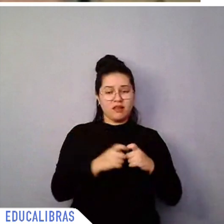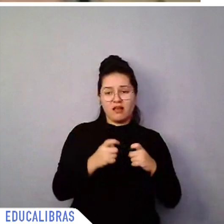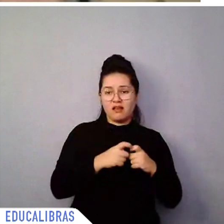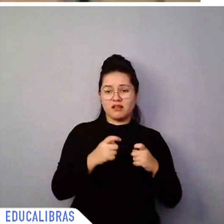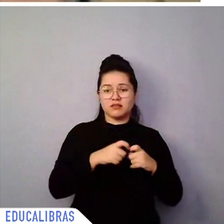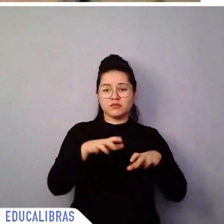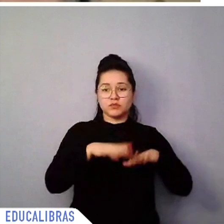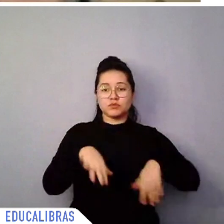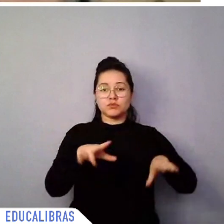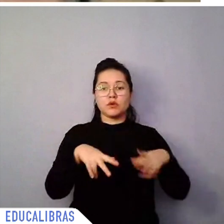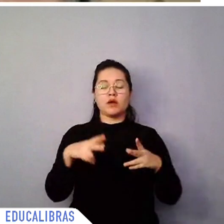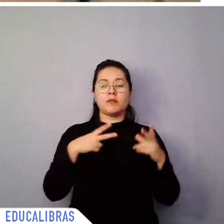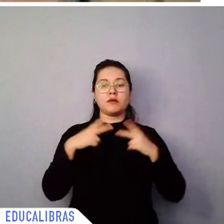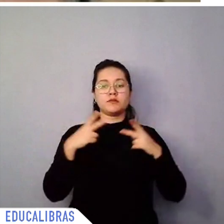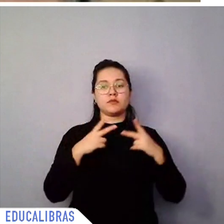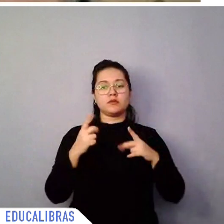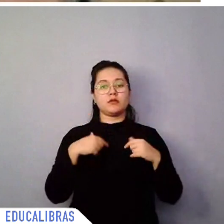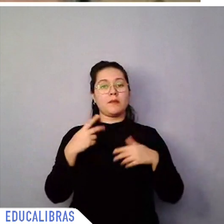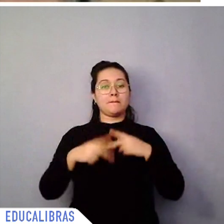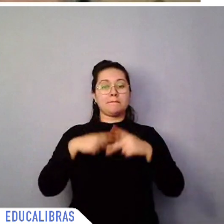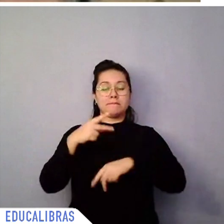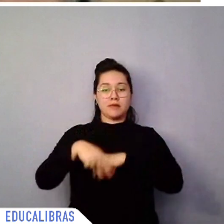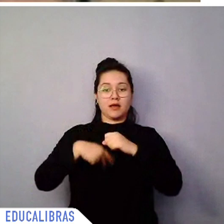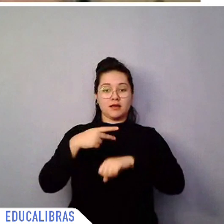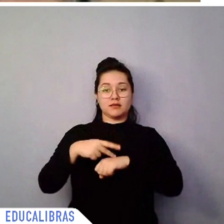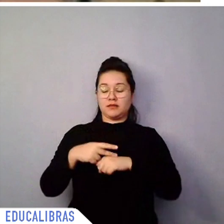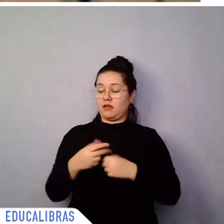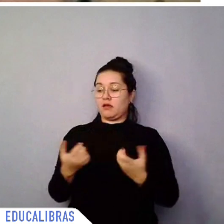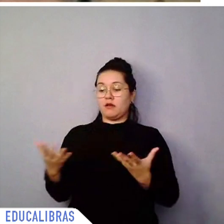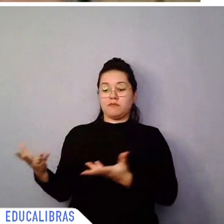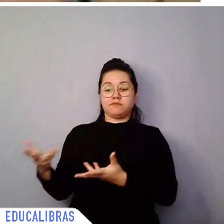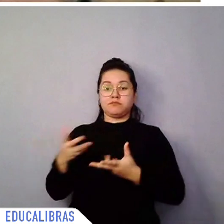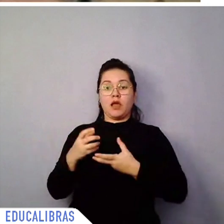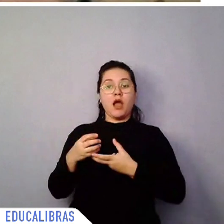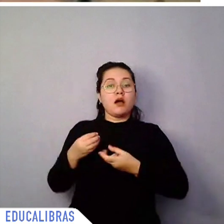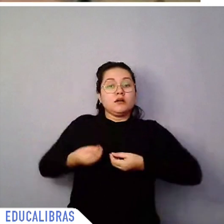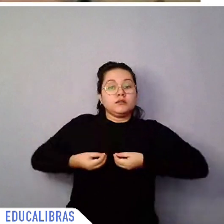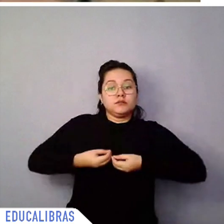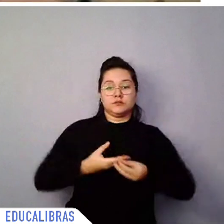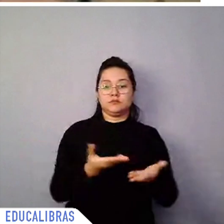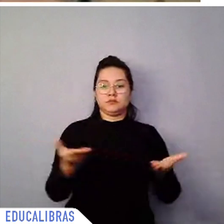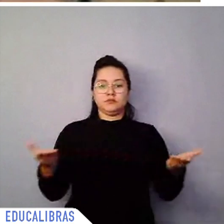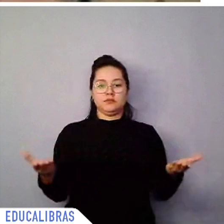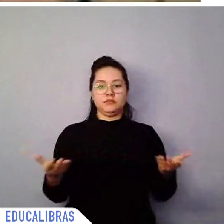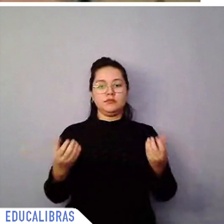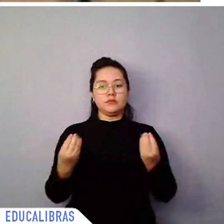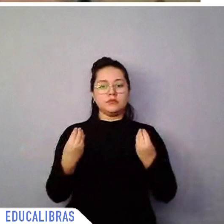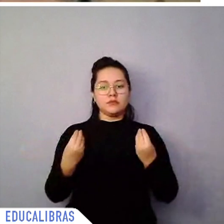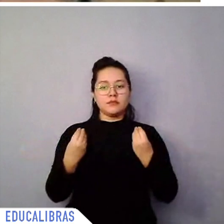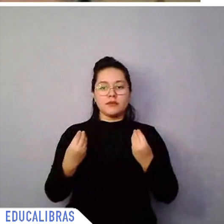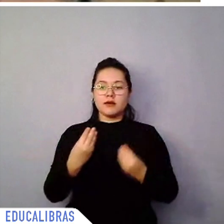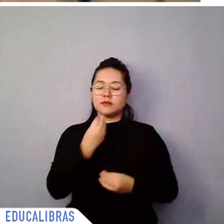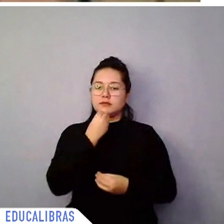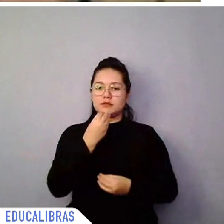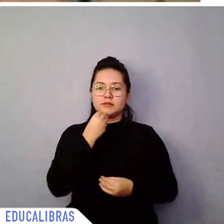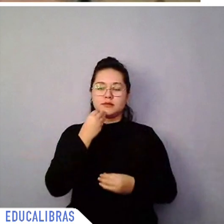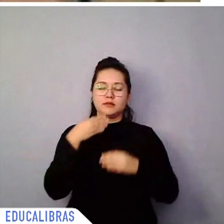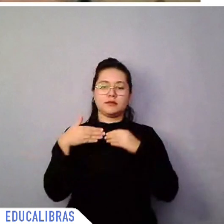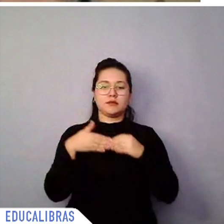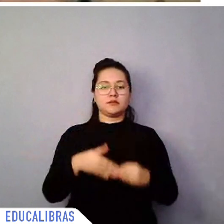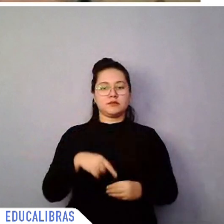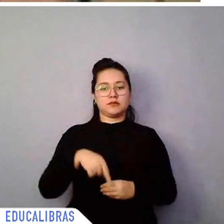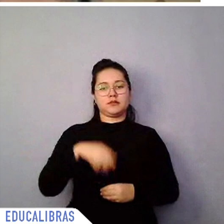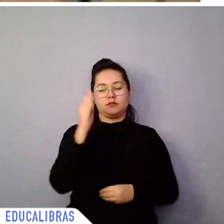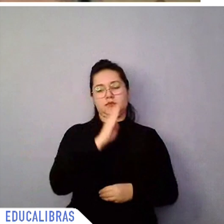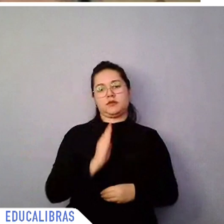we'll probably have many vaccines available, and we'll be able to have them sold at private clinics